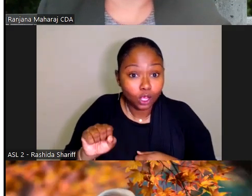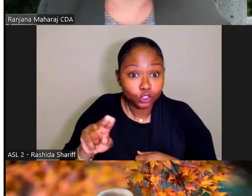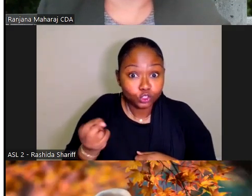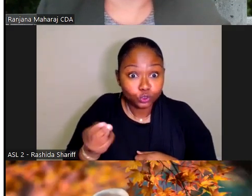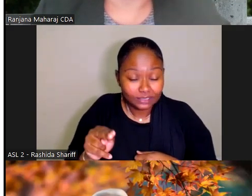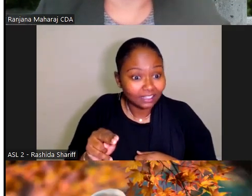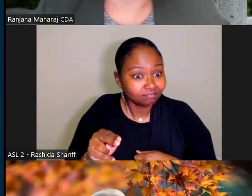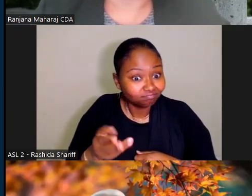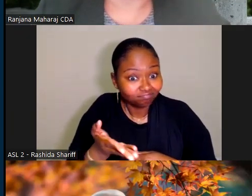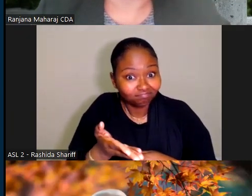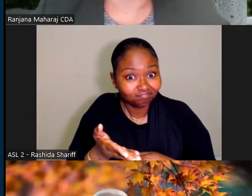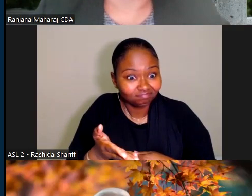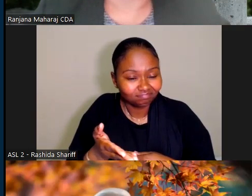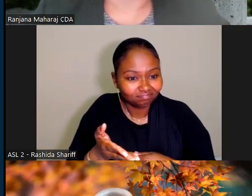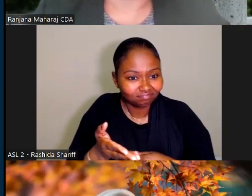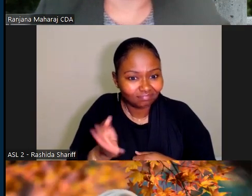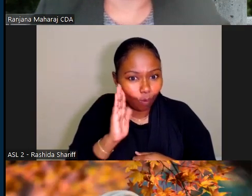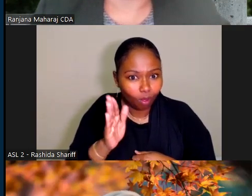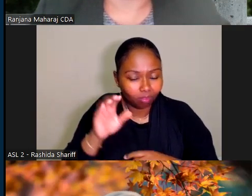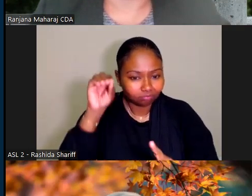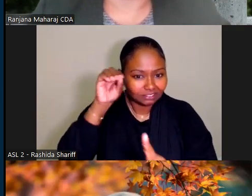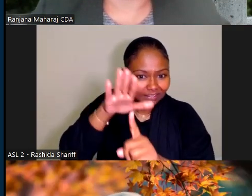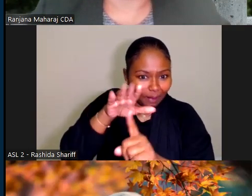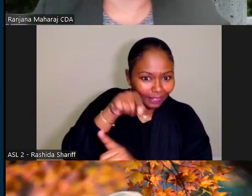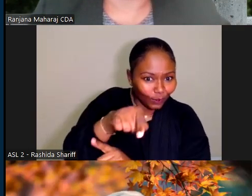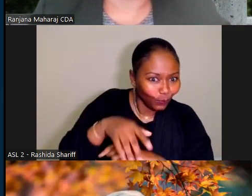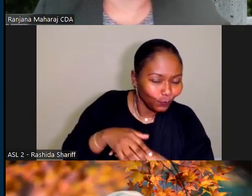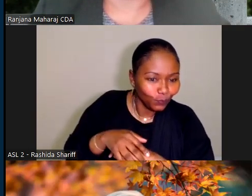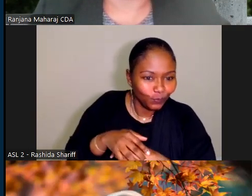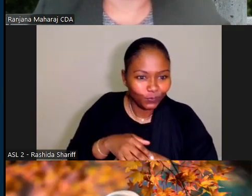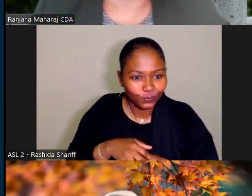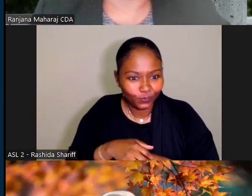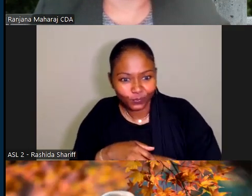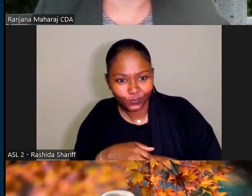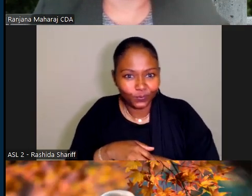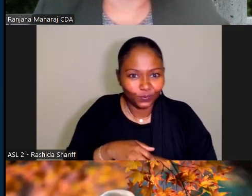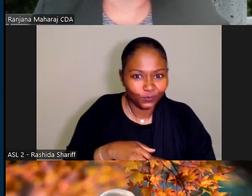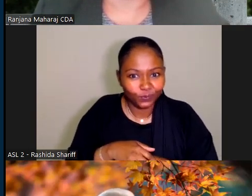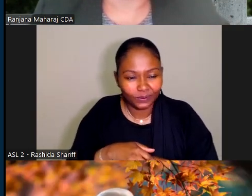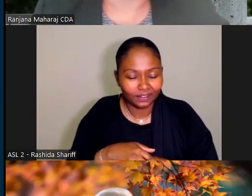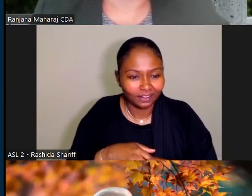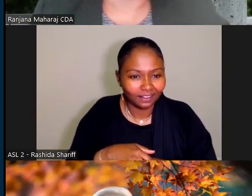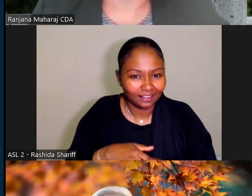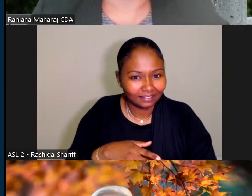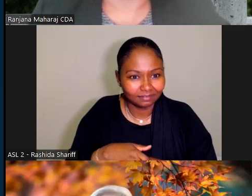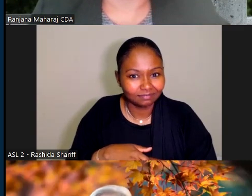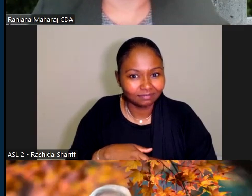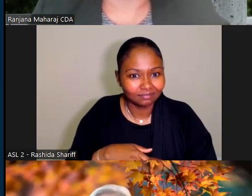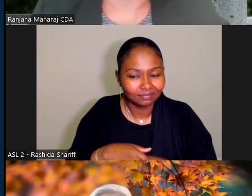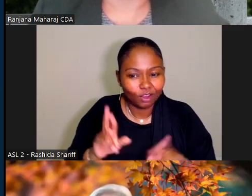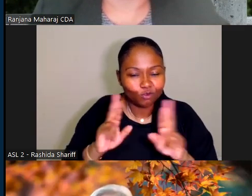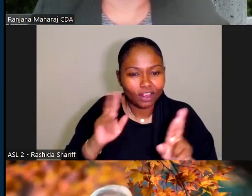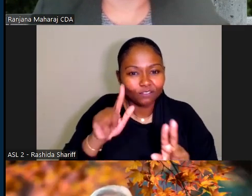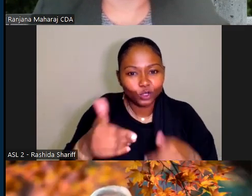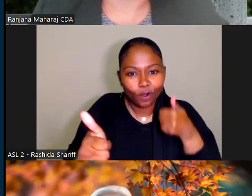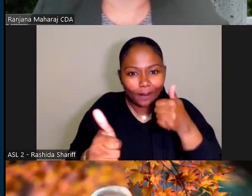to spotlight you and we'll hear the rest of your updates. So if you could just